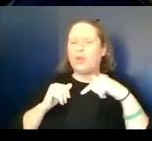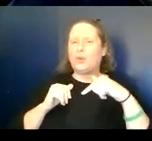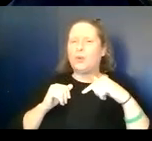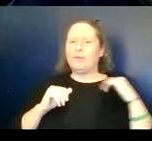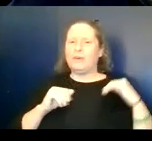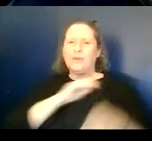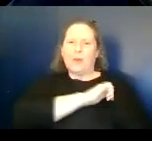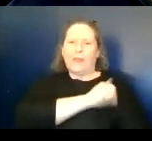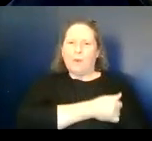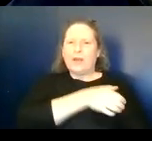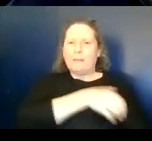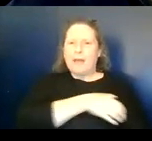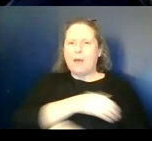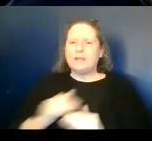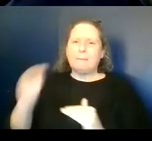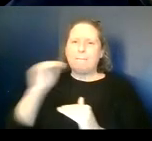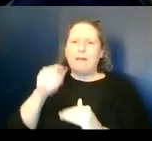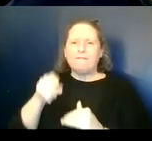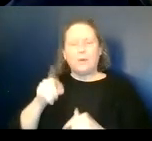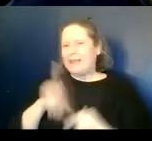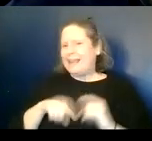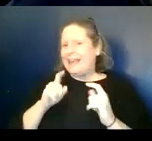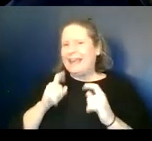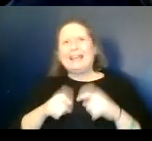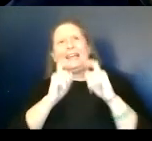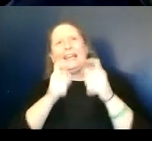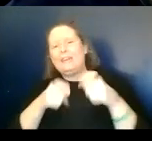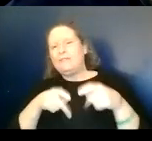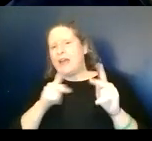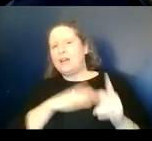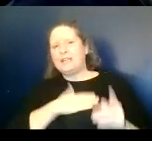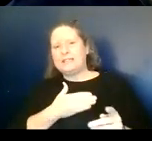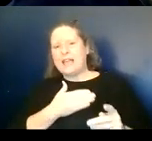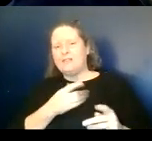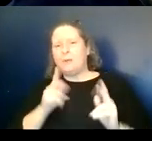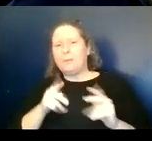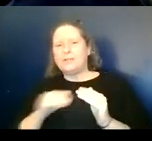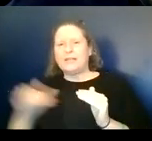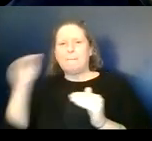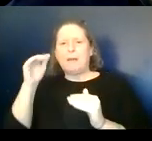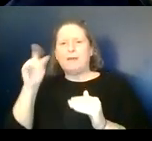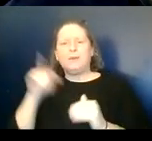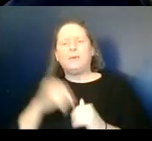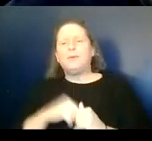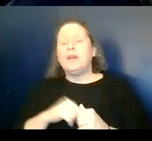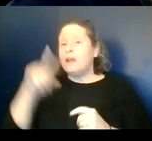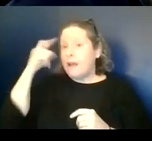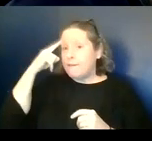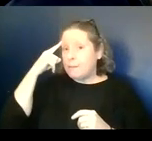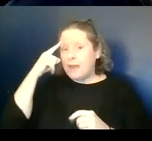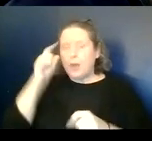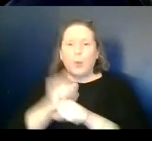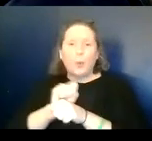want to be conscious of too. It's ongoing, which means it must be granted every single